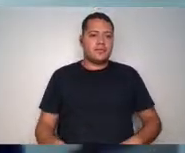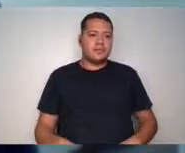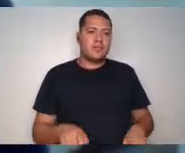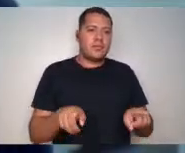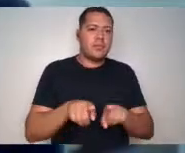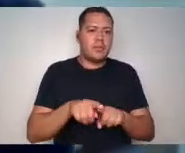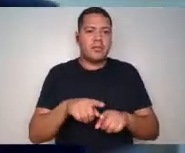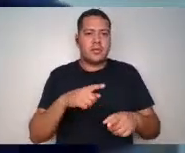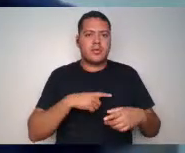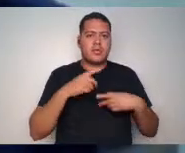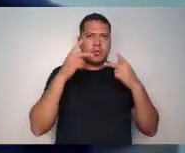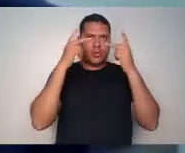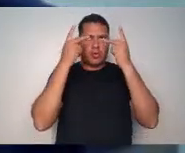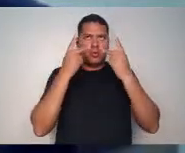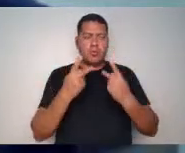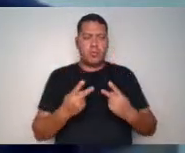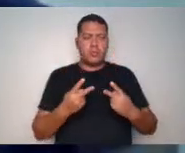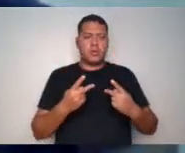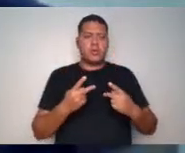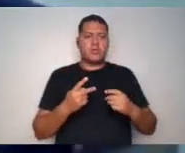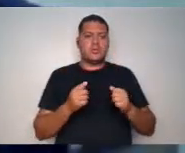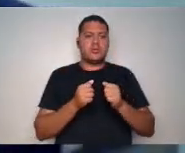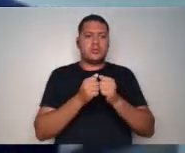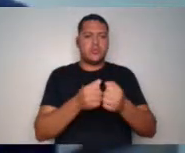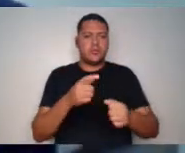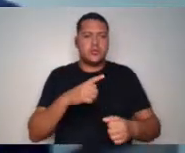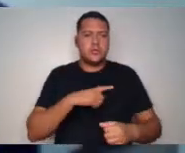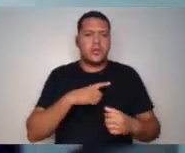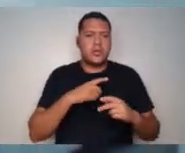a human behind that,